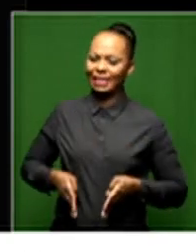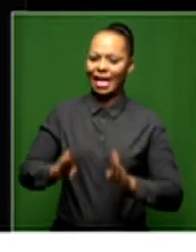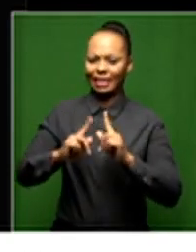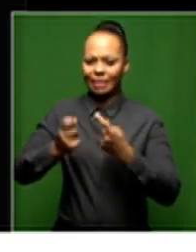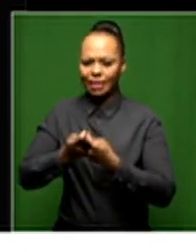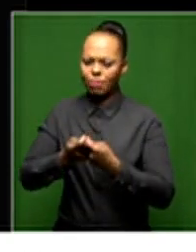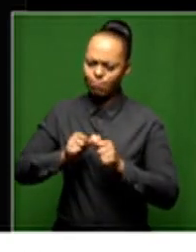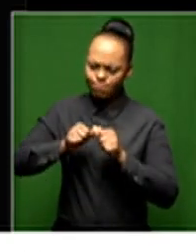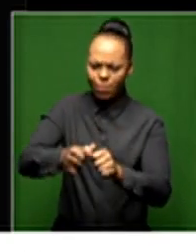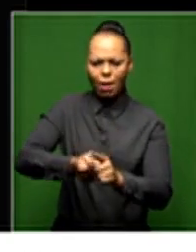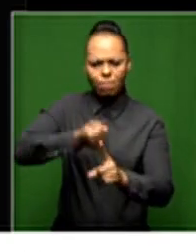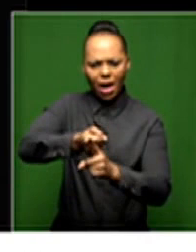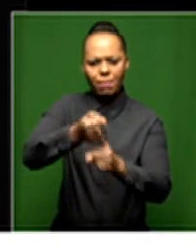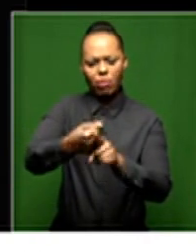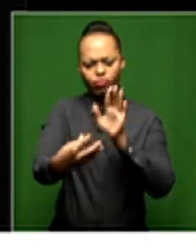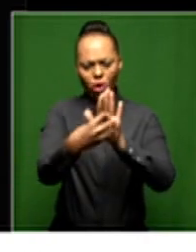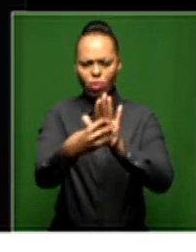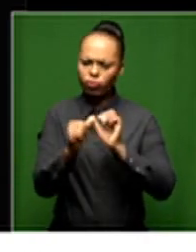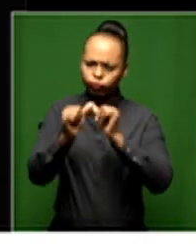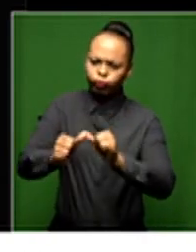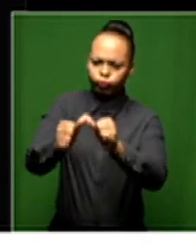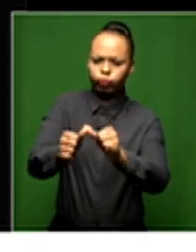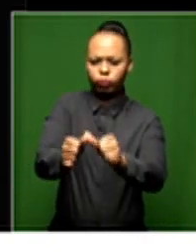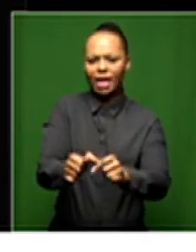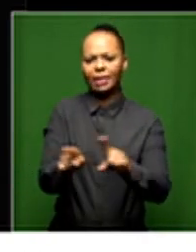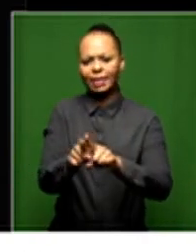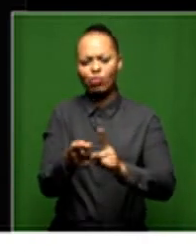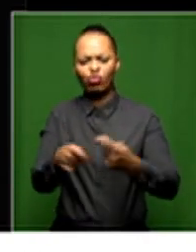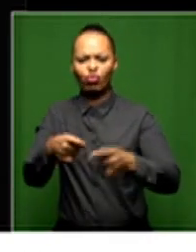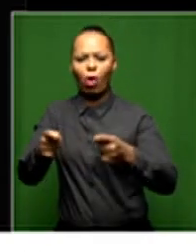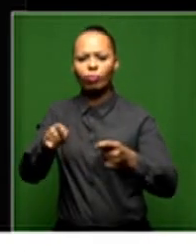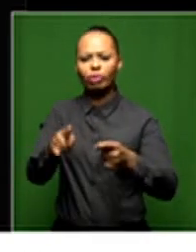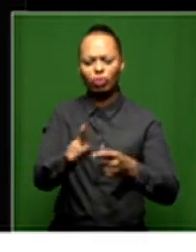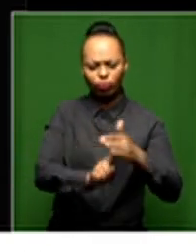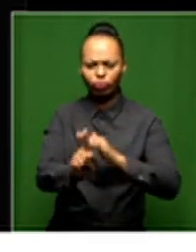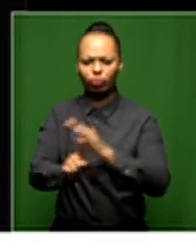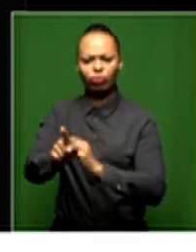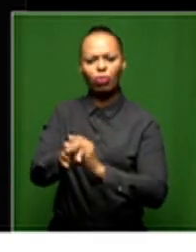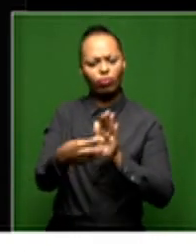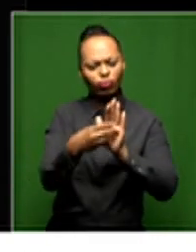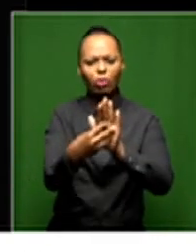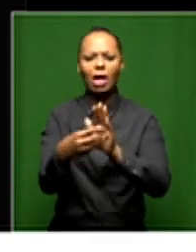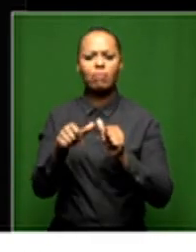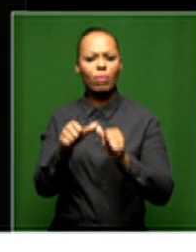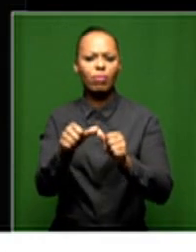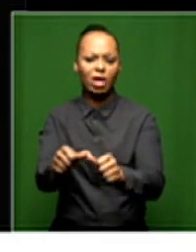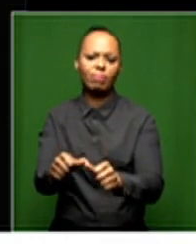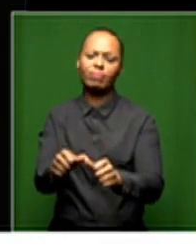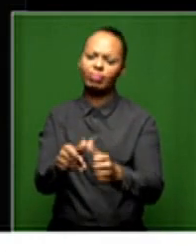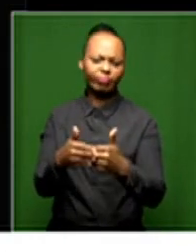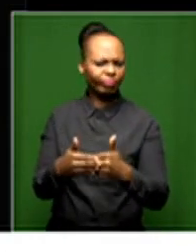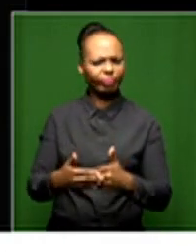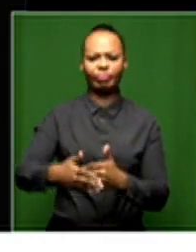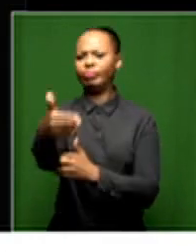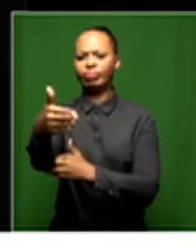brand relevant, to continue to get the brand into the shops. So it will definitely live way